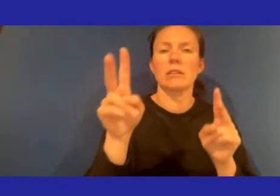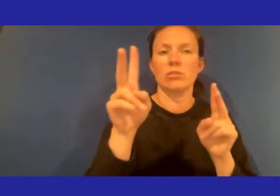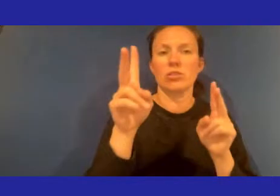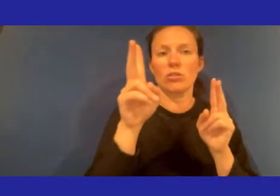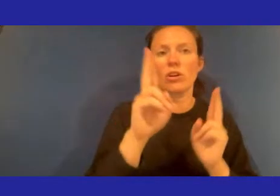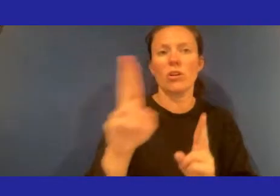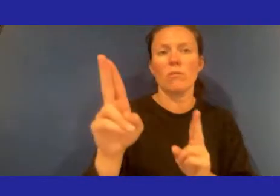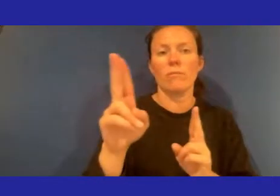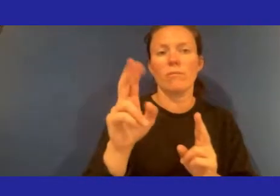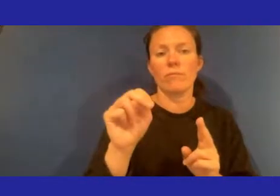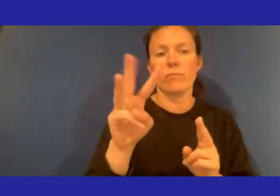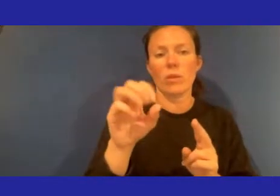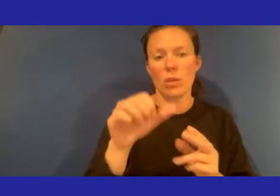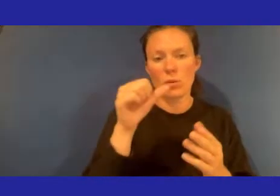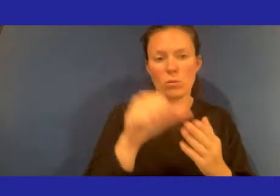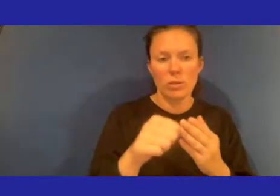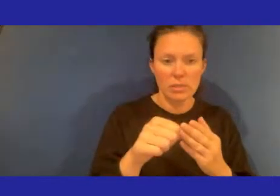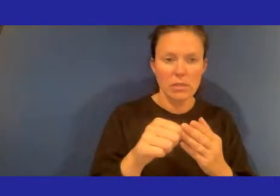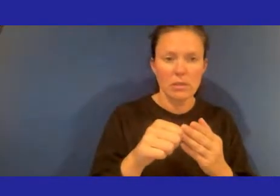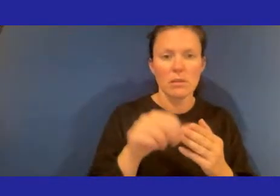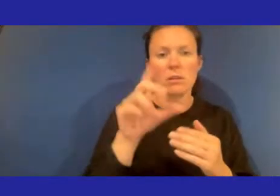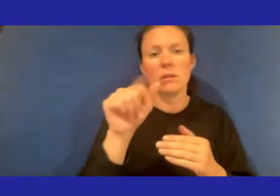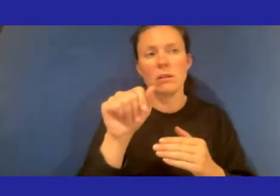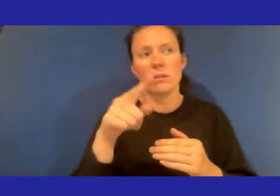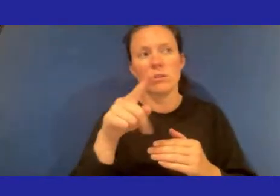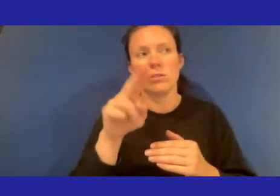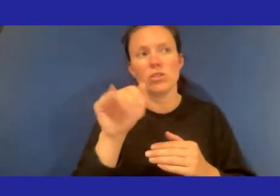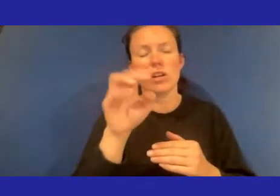to Disability Pride Month, International